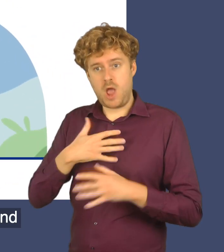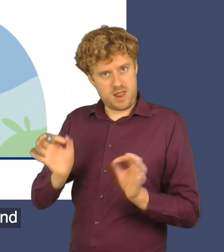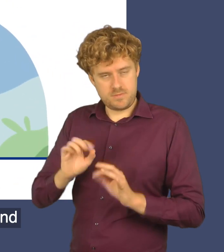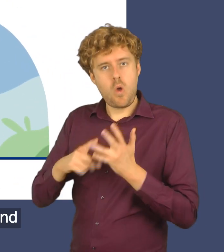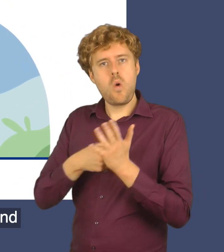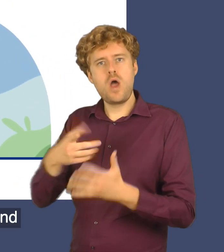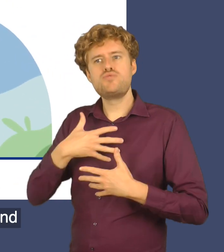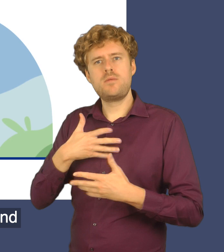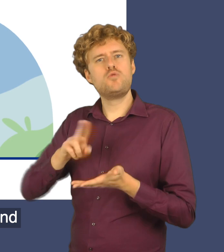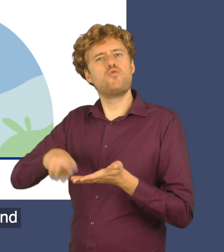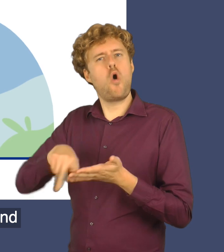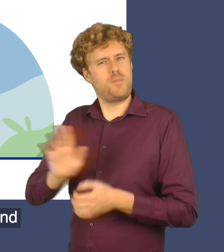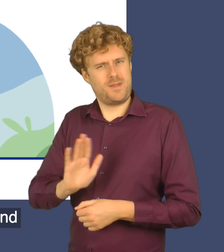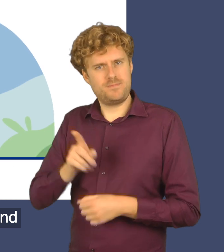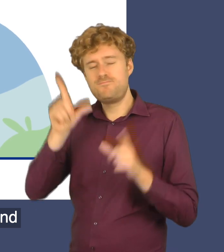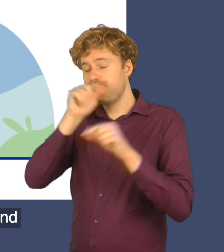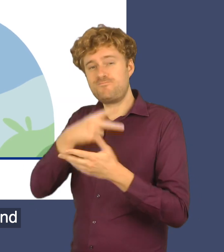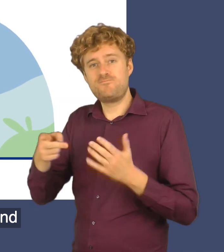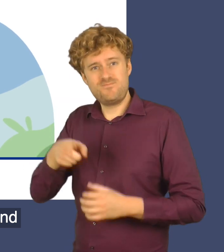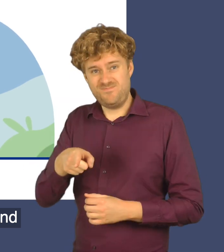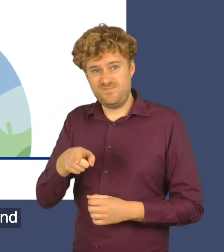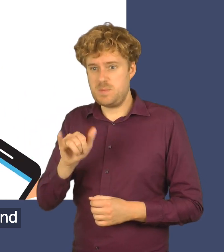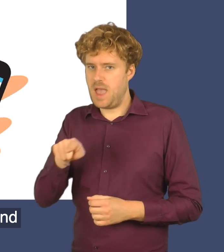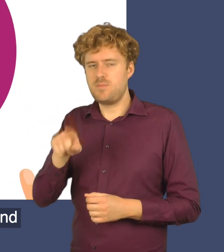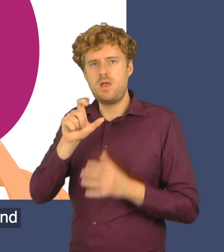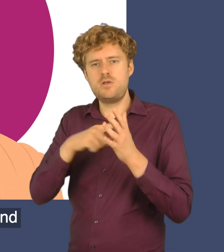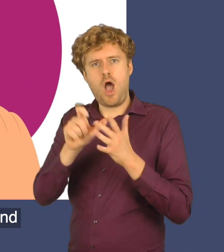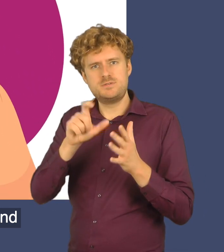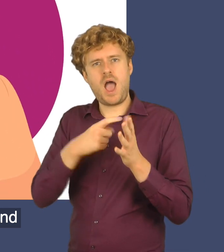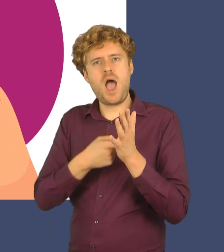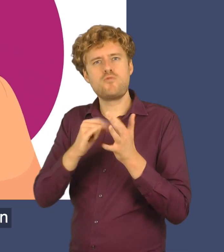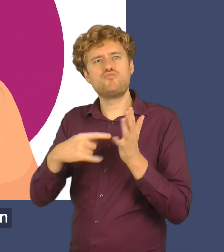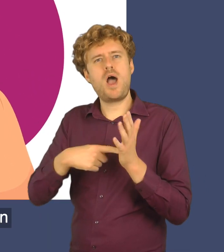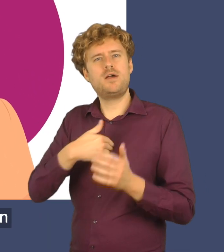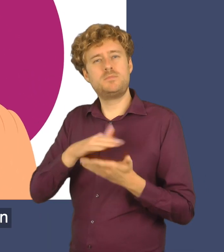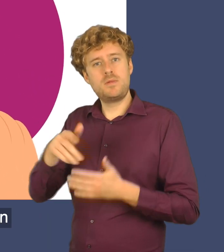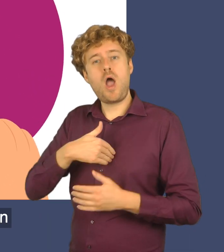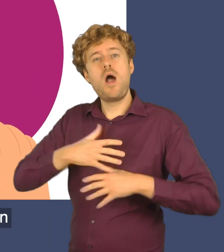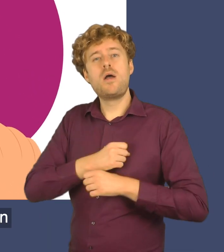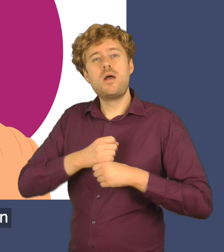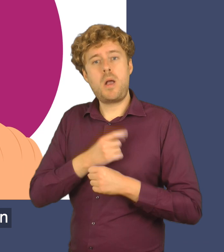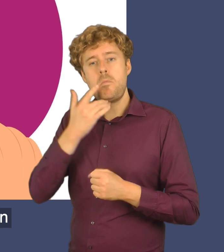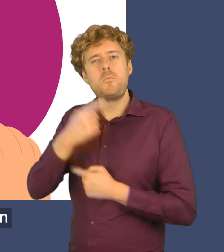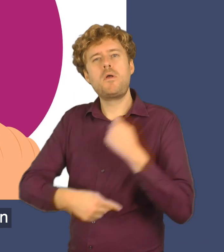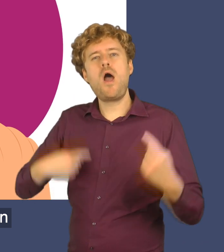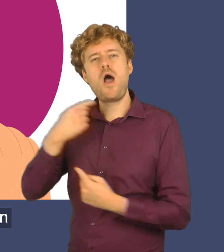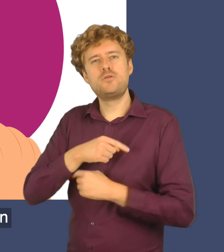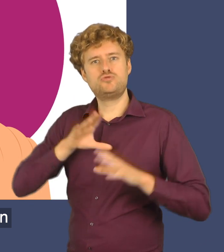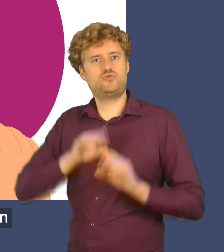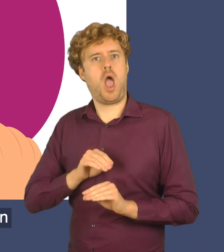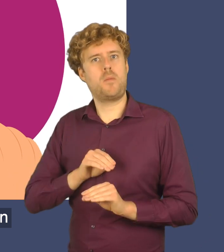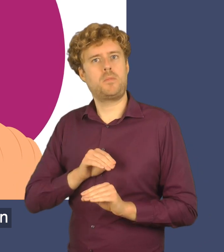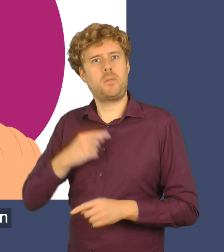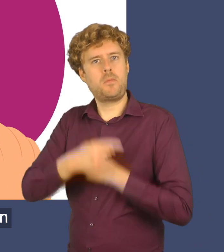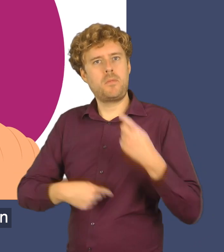arrest. This is when the heart suddenly stops beating and pumping blood around the body. You must call 999 straight away